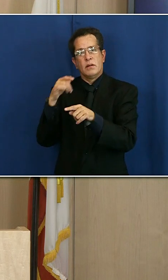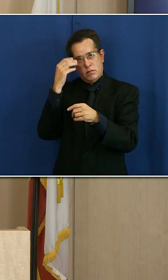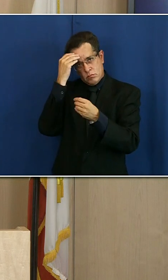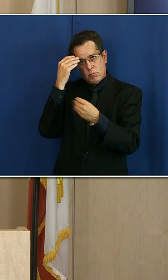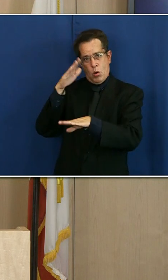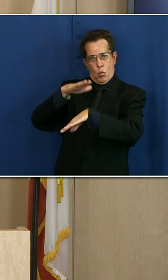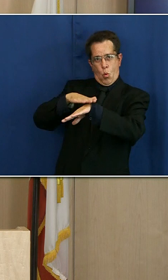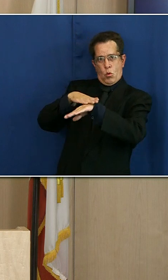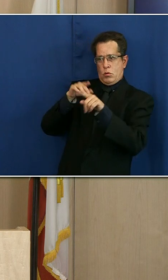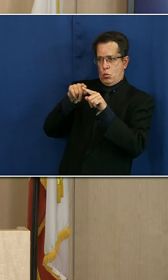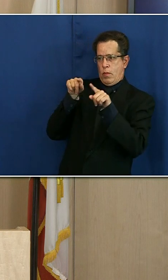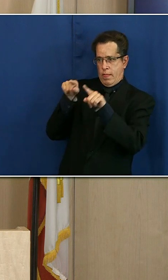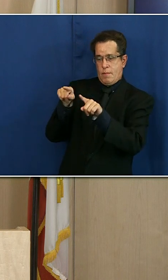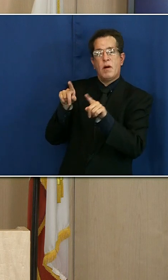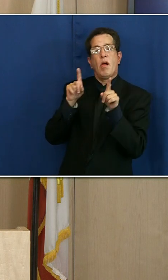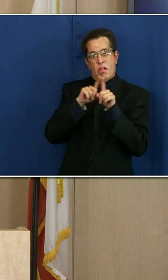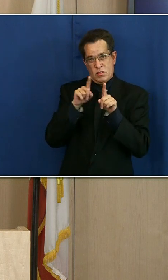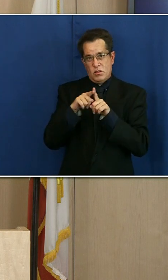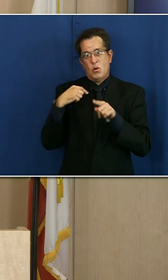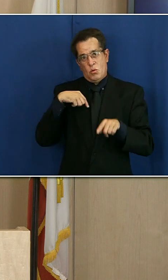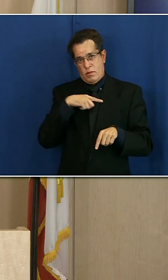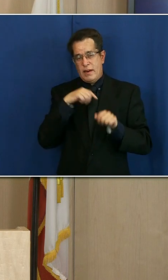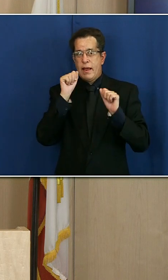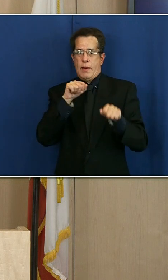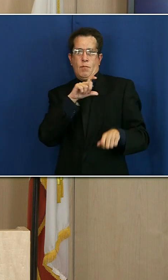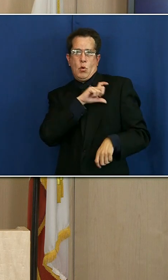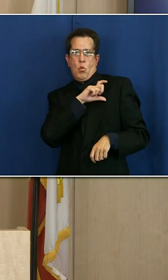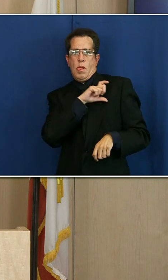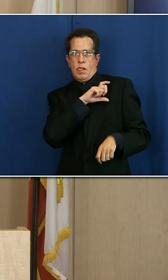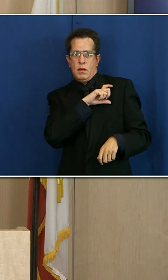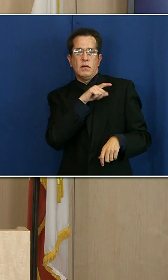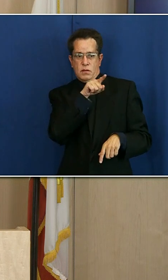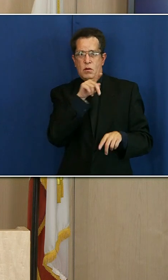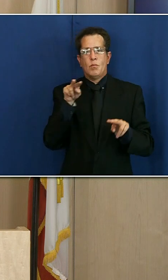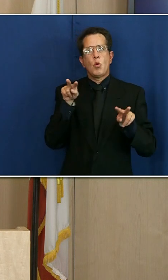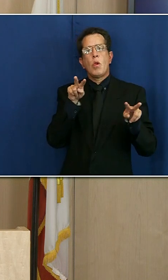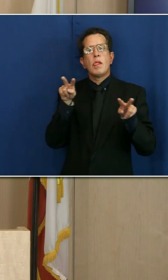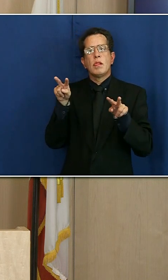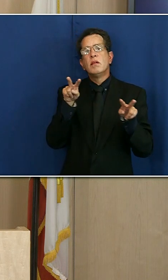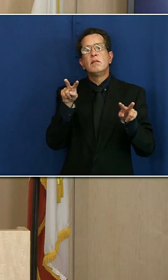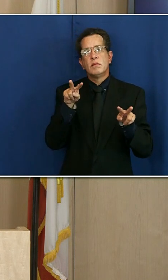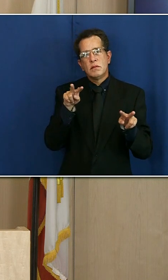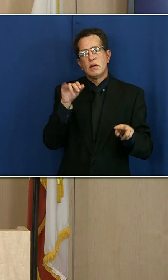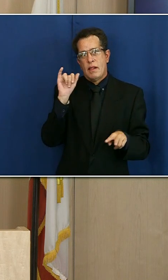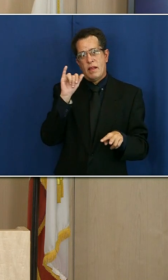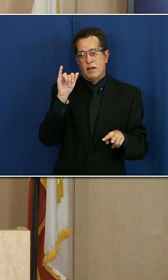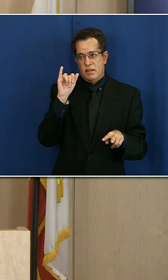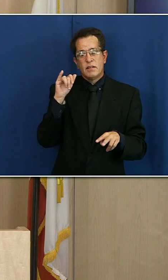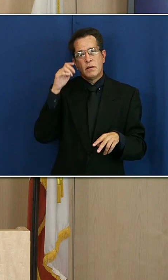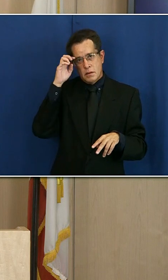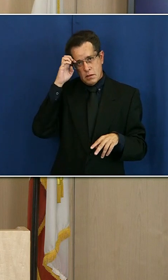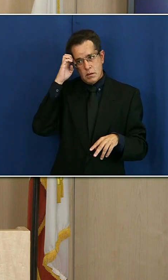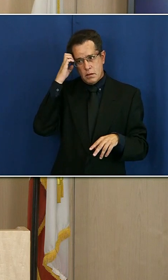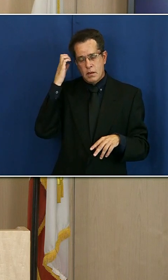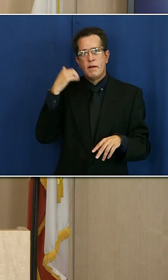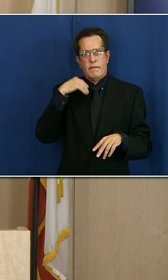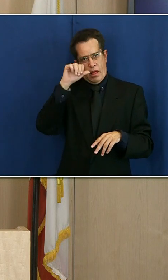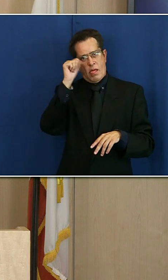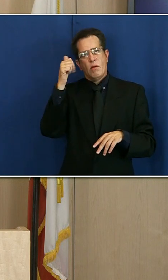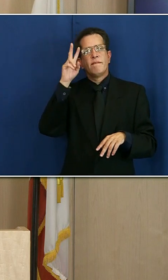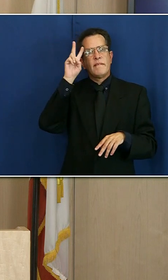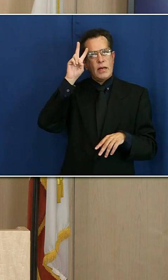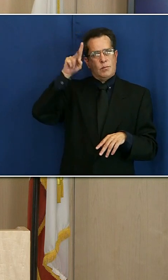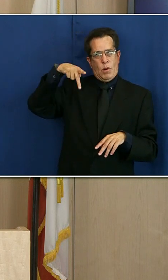them. In addition to that, we also have patrols that are taking place, as you mentioned, by myself, and there's another vice